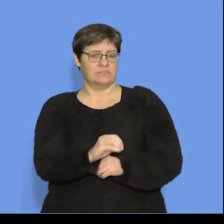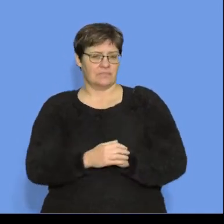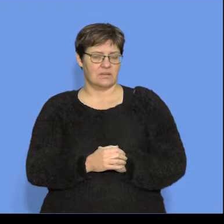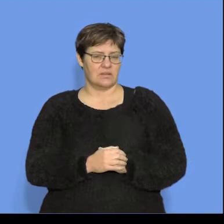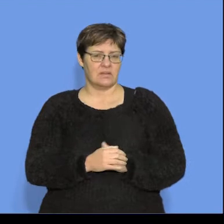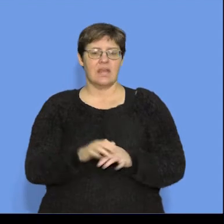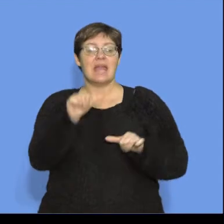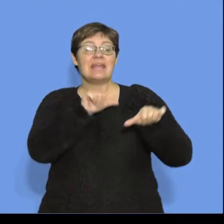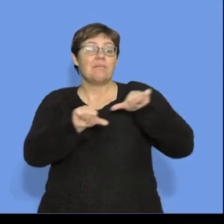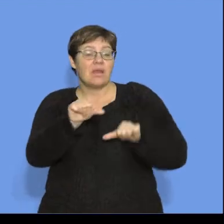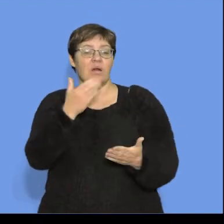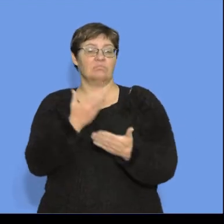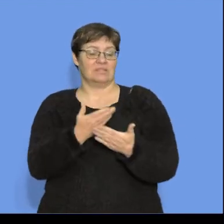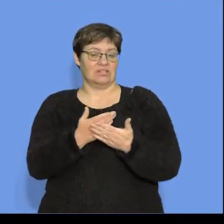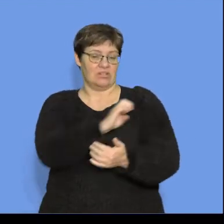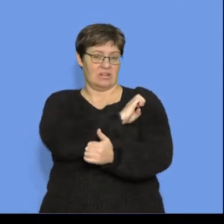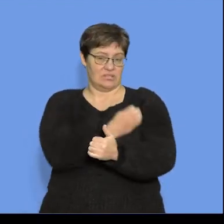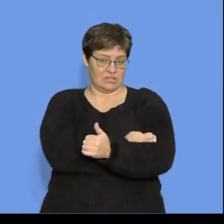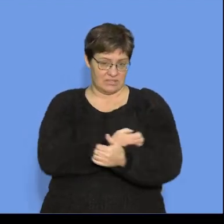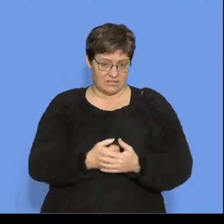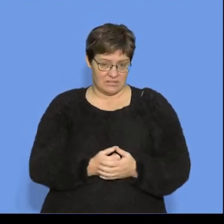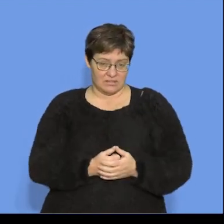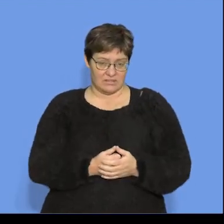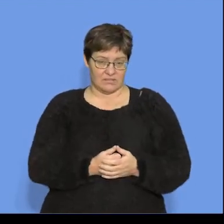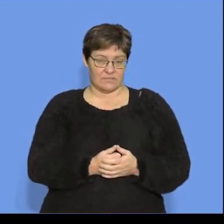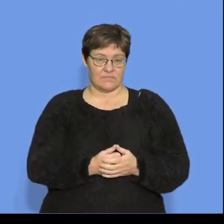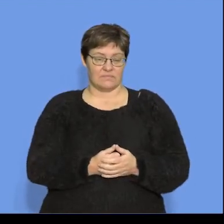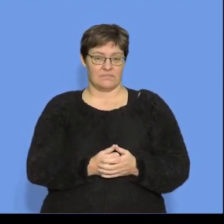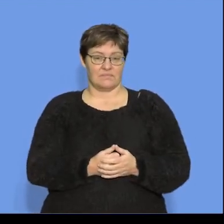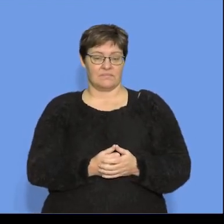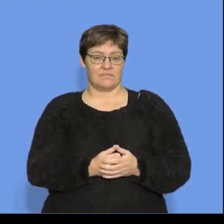chemical potential energy.